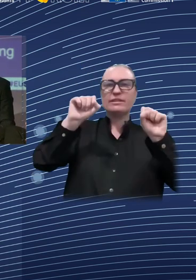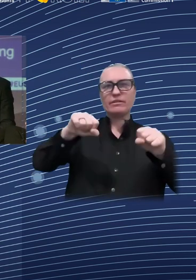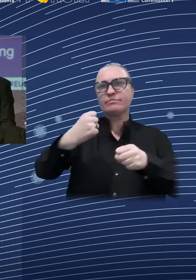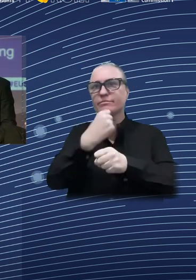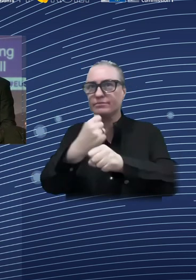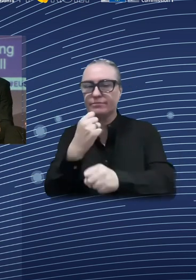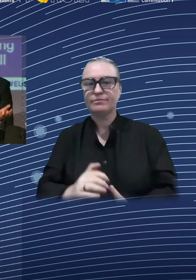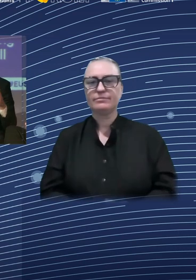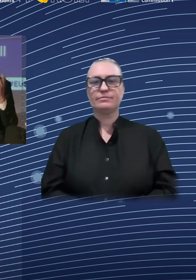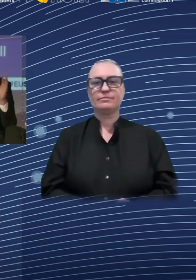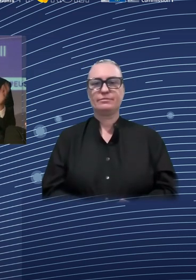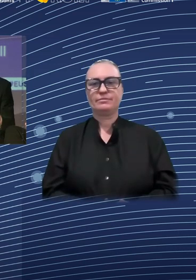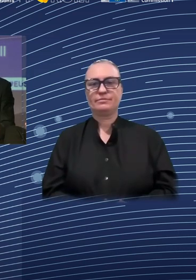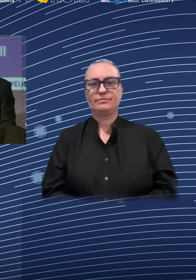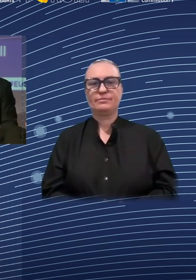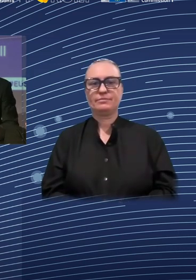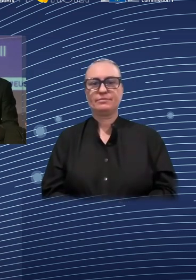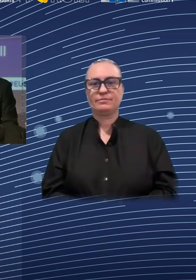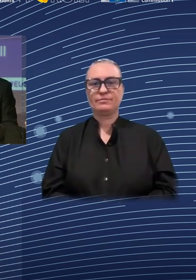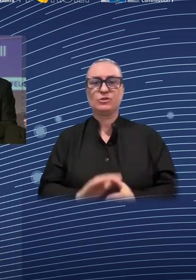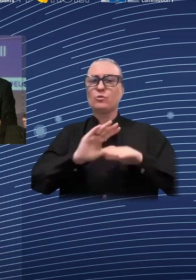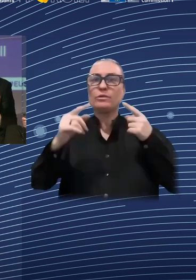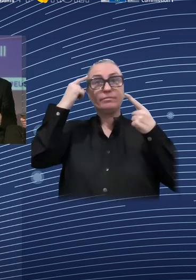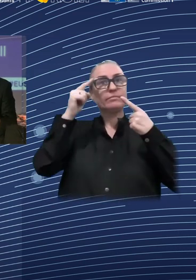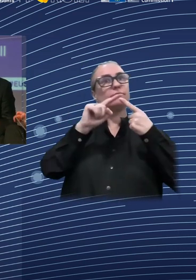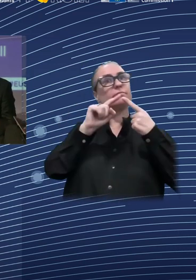on. So we need a holistic approach.